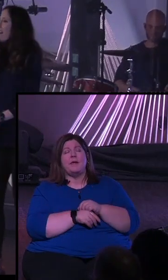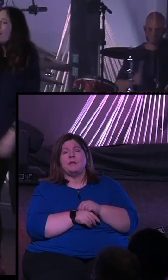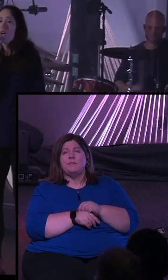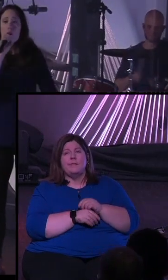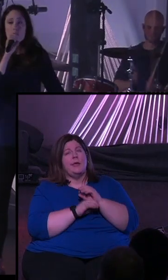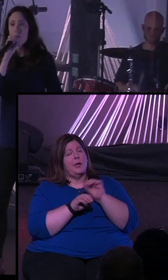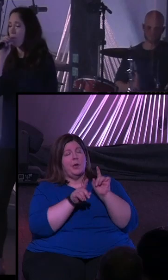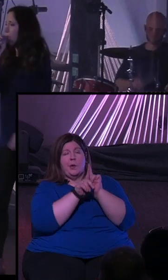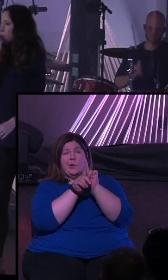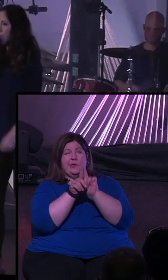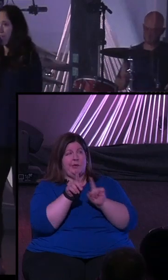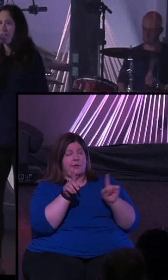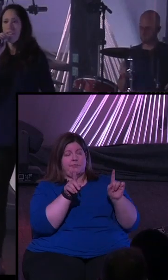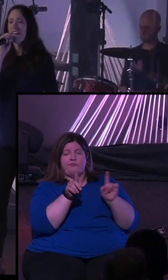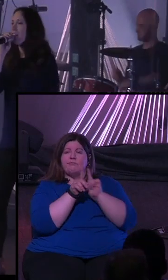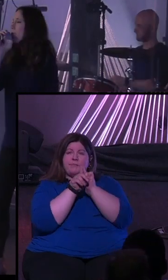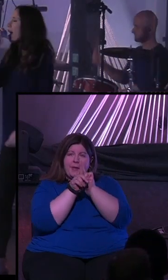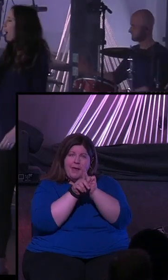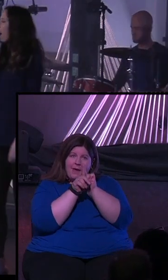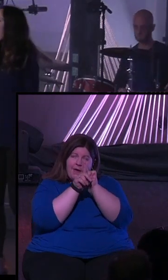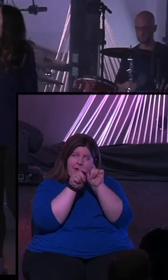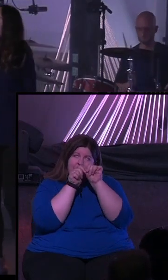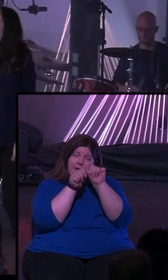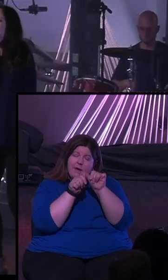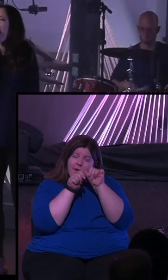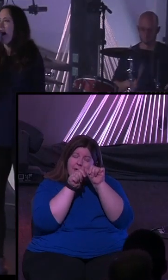back. No turning